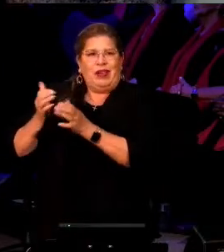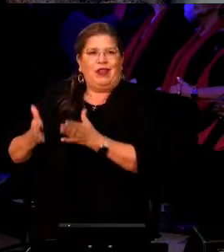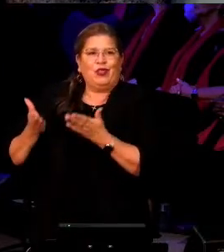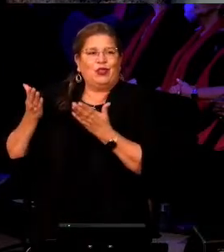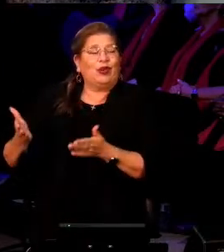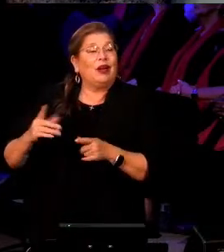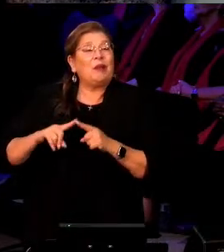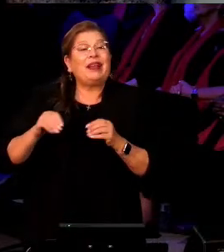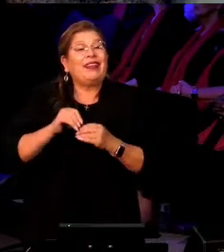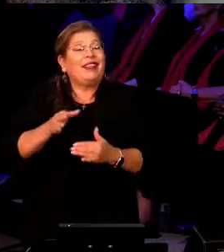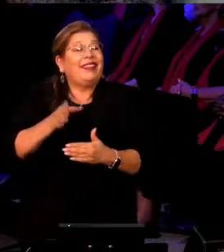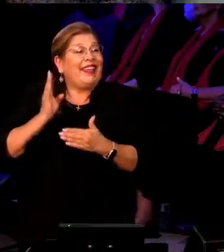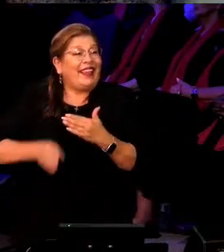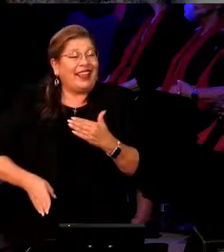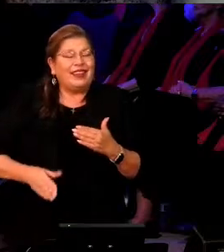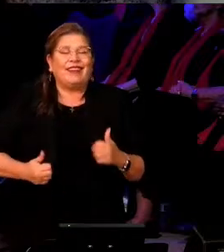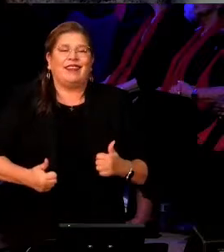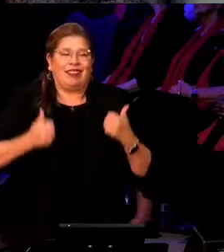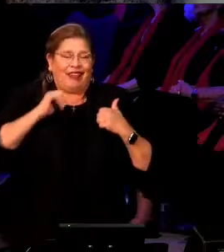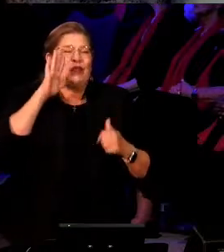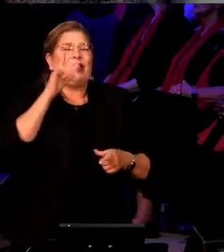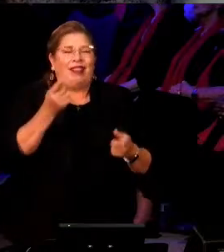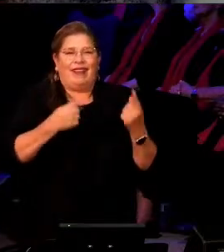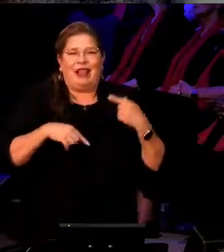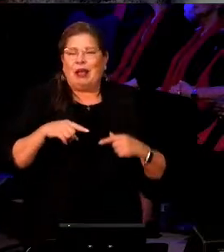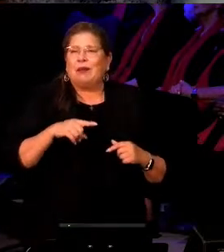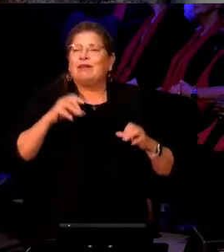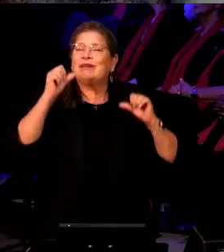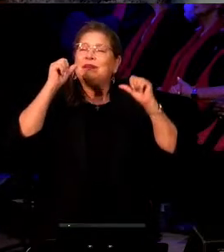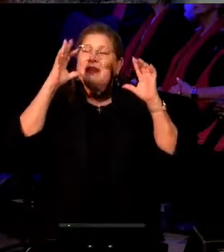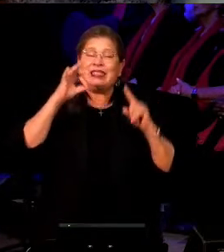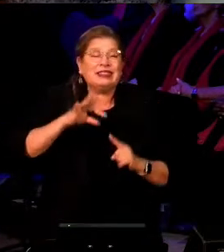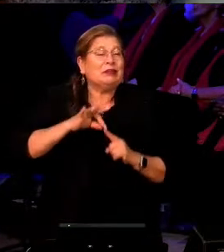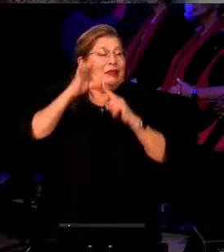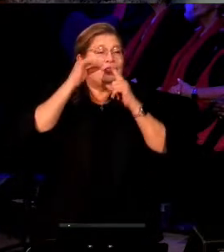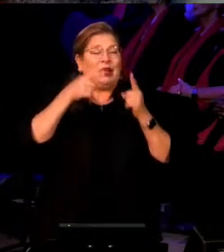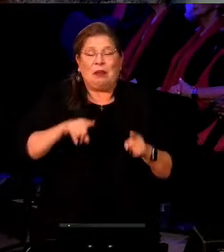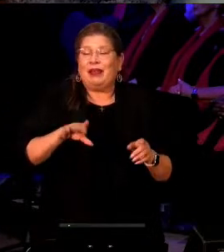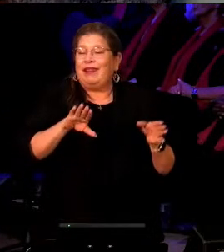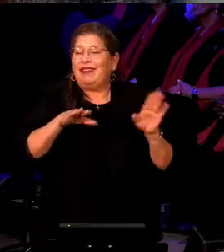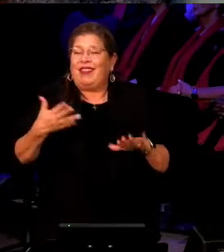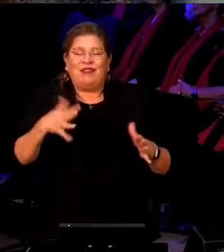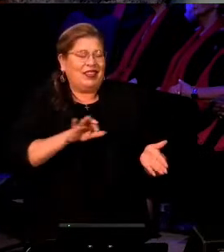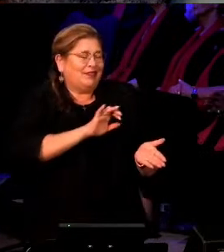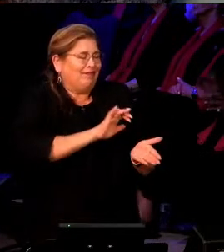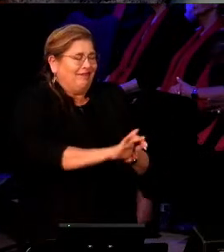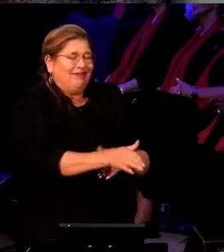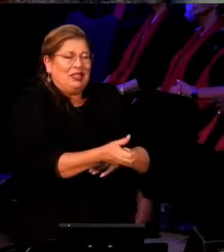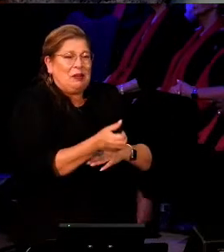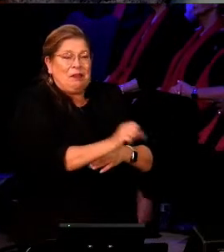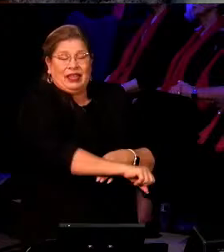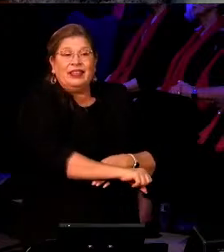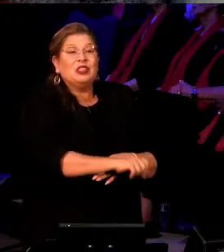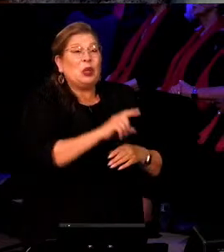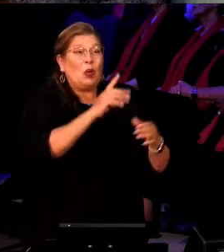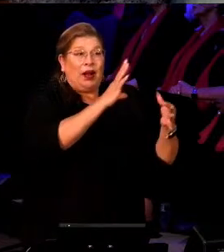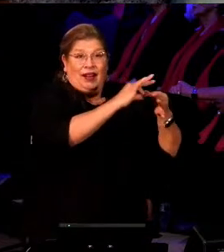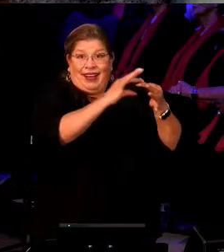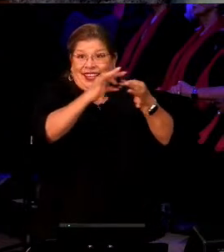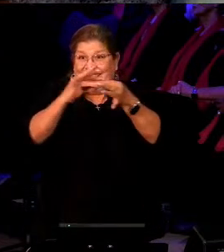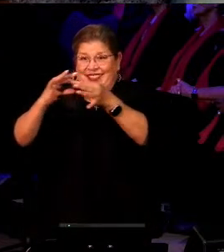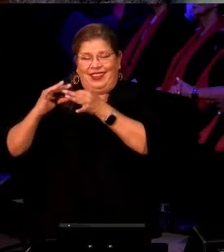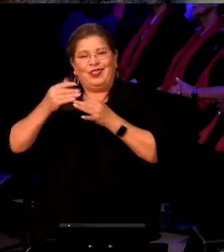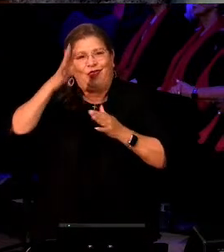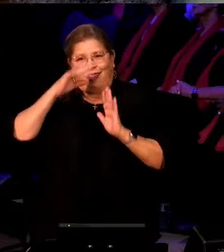end, life comes, supernatural, and death is defeated. And you put it all together, and God is telling us